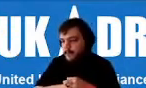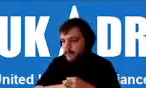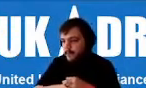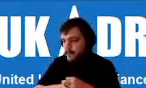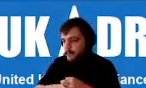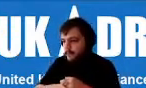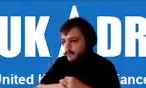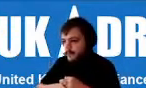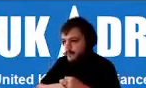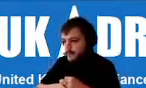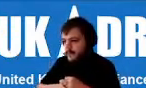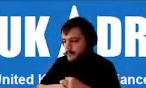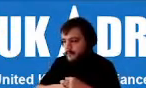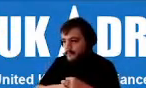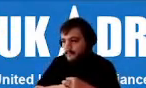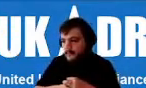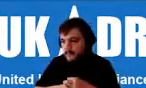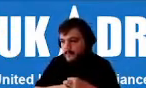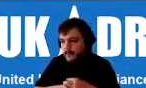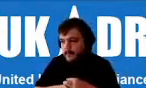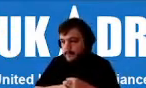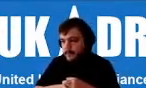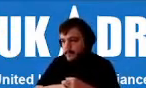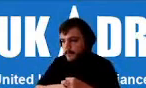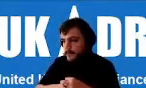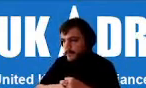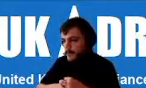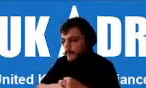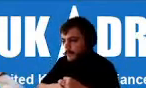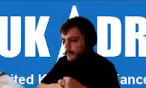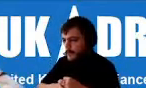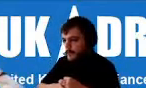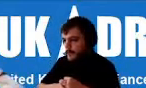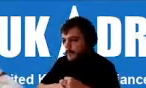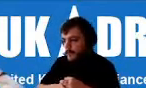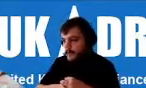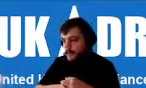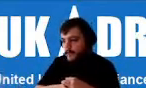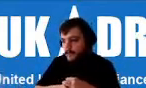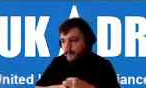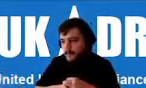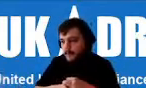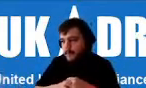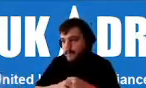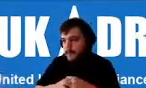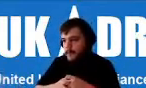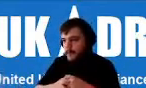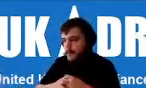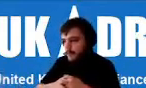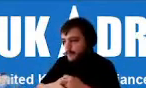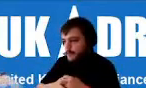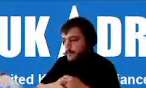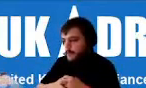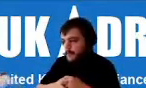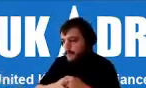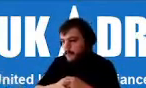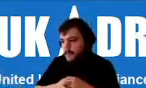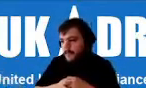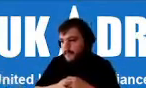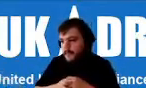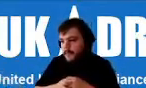of England in 800 years' time after the collapse of the technological